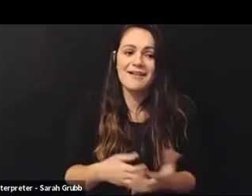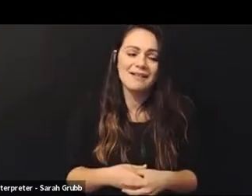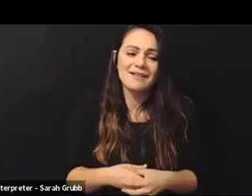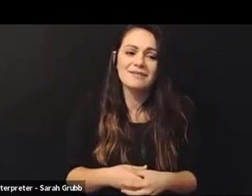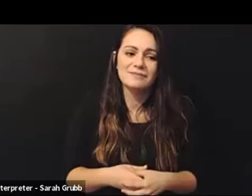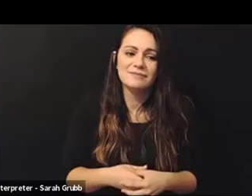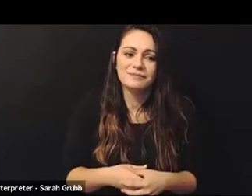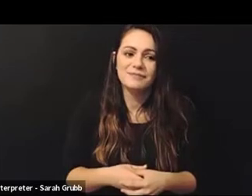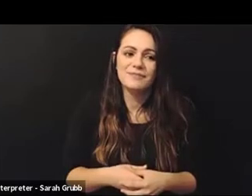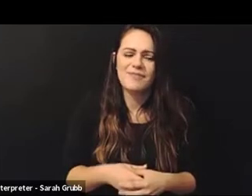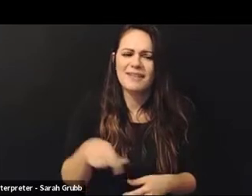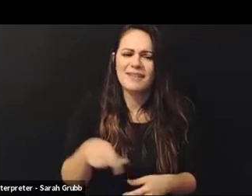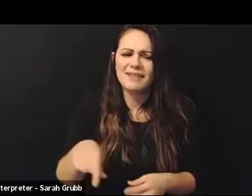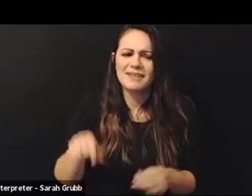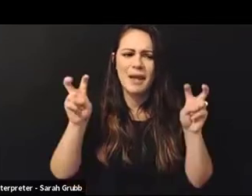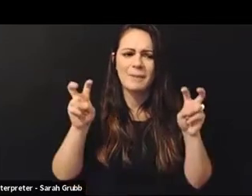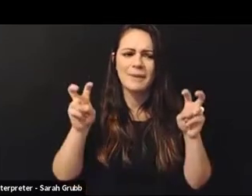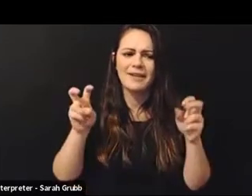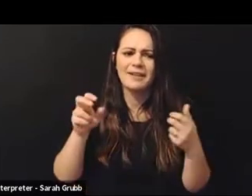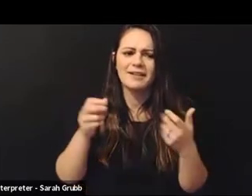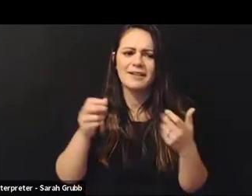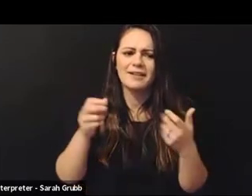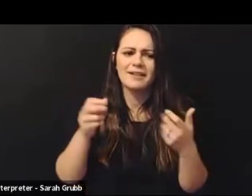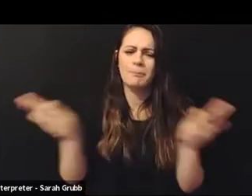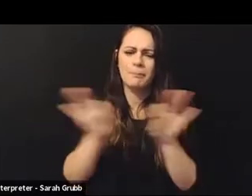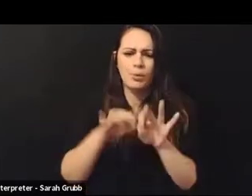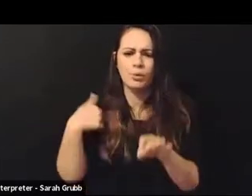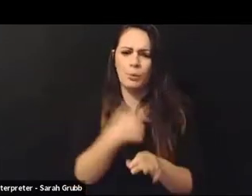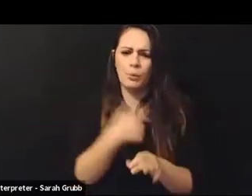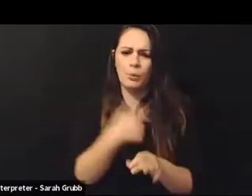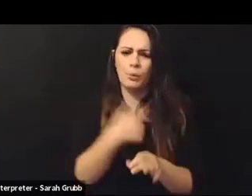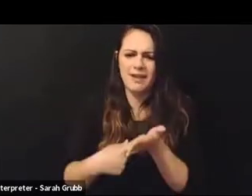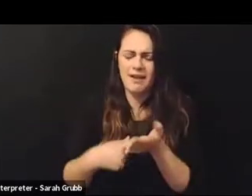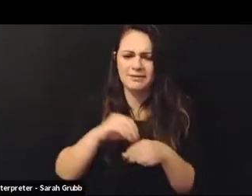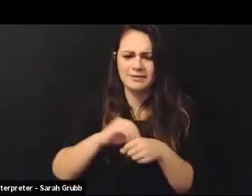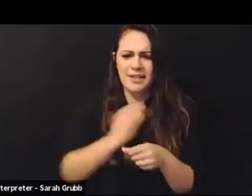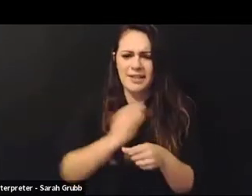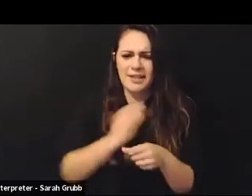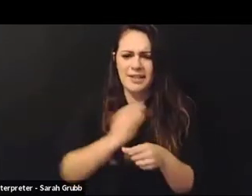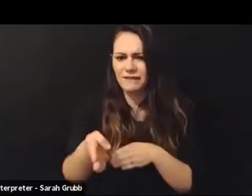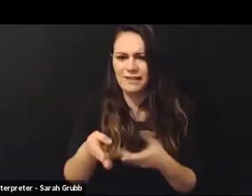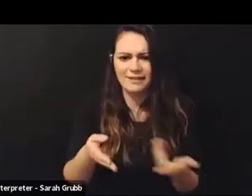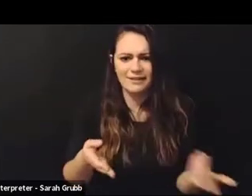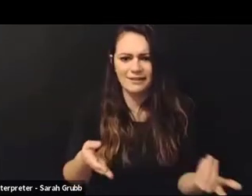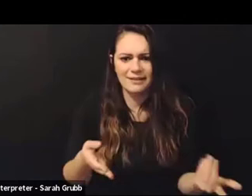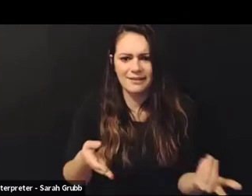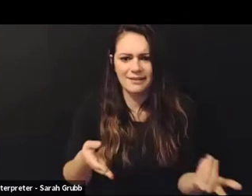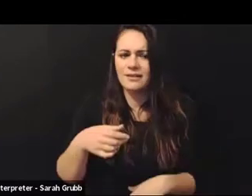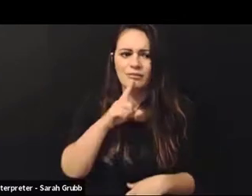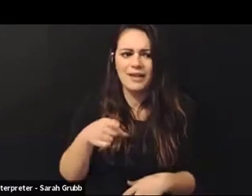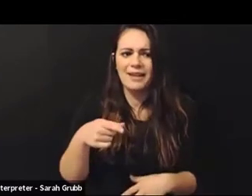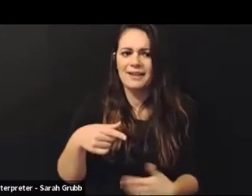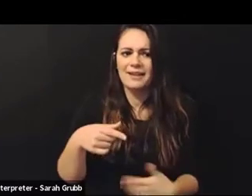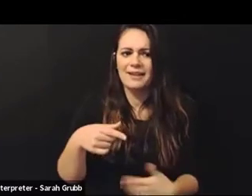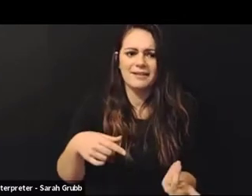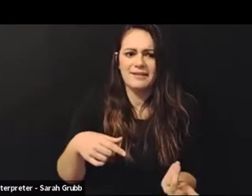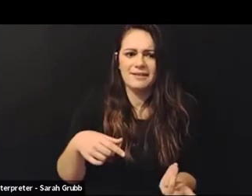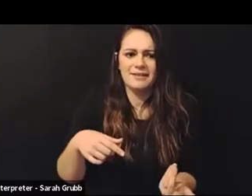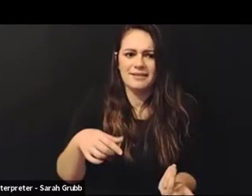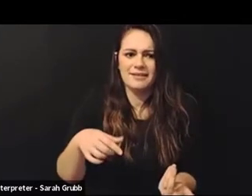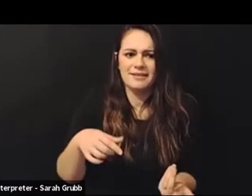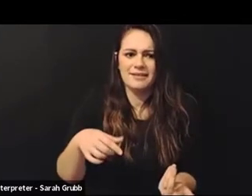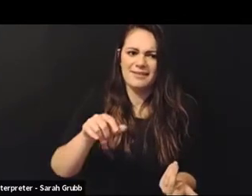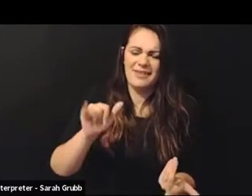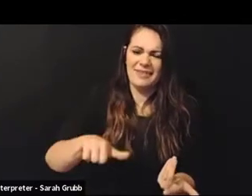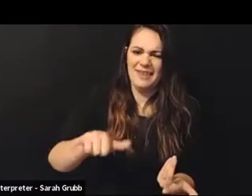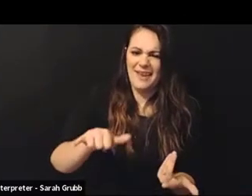a topic that needs to be being discussed in our field, because it's this question of whether someone is deafblind